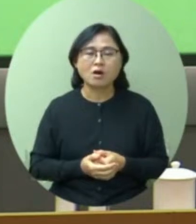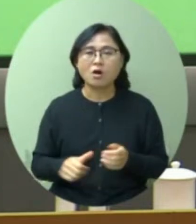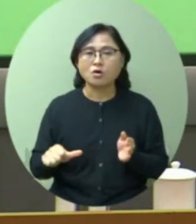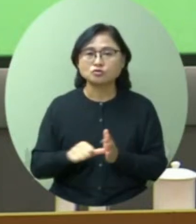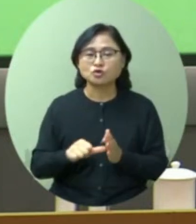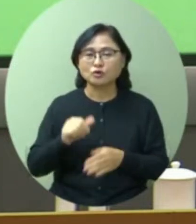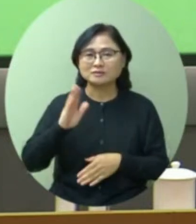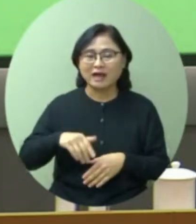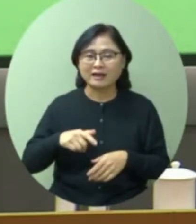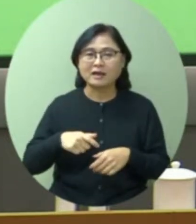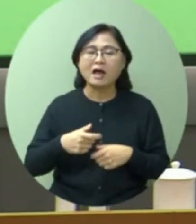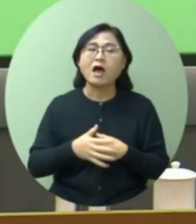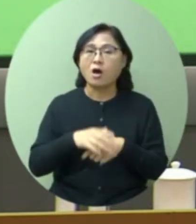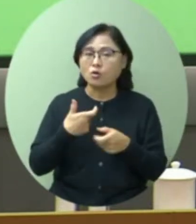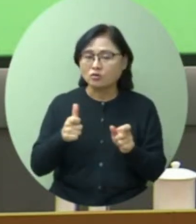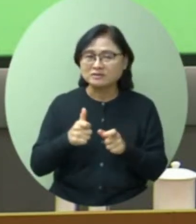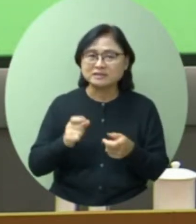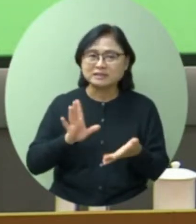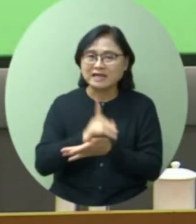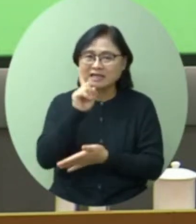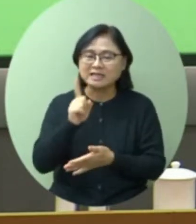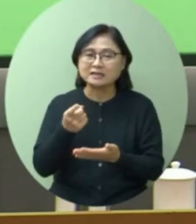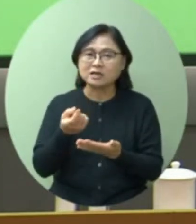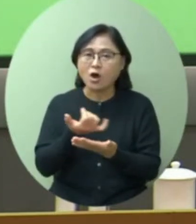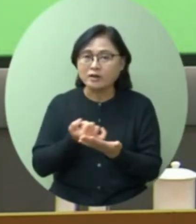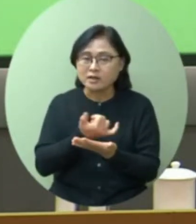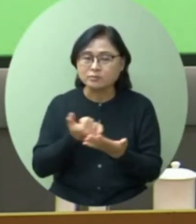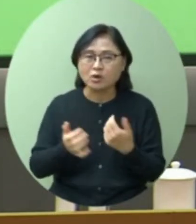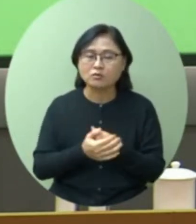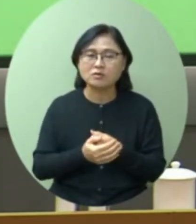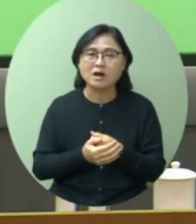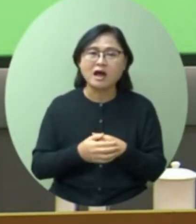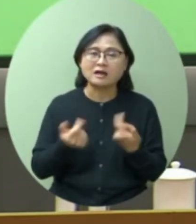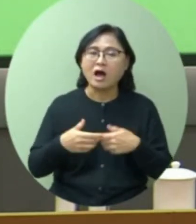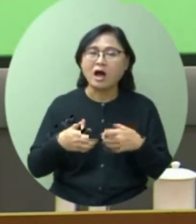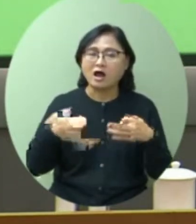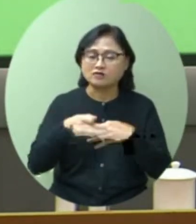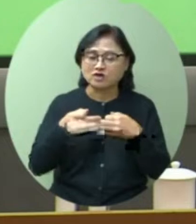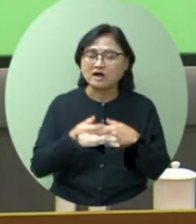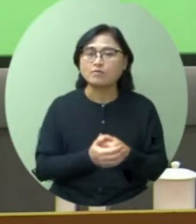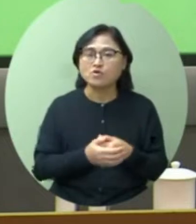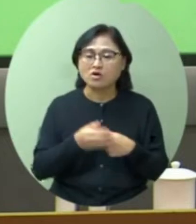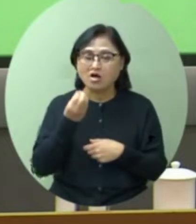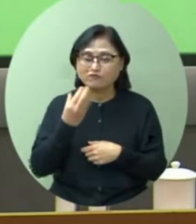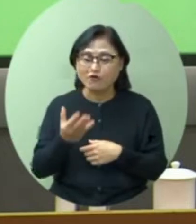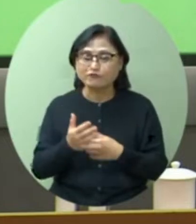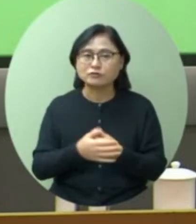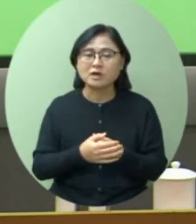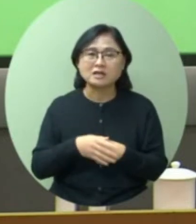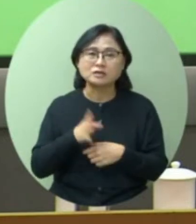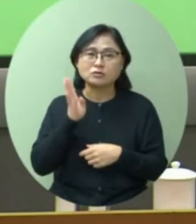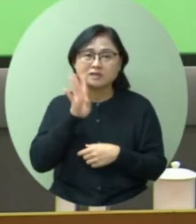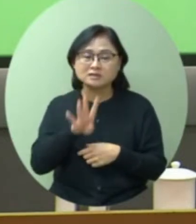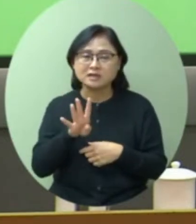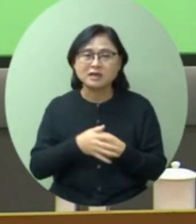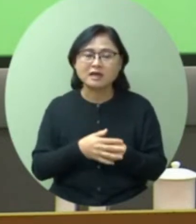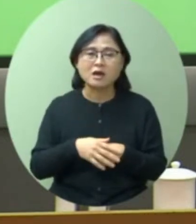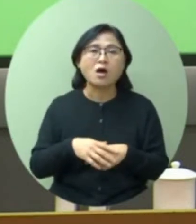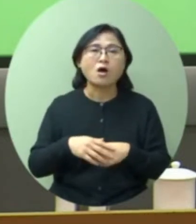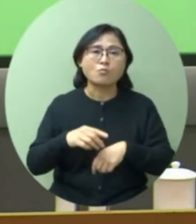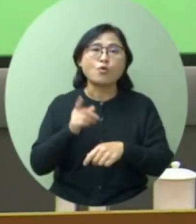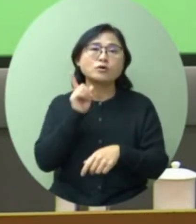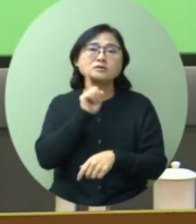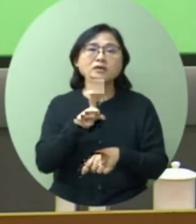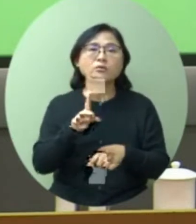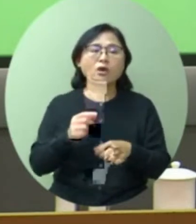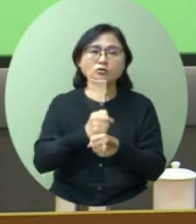long-term courses. We will implement the annual review mechanism for minimum wage, and we will also be relaxing